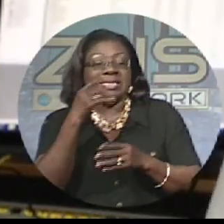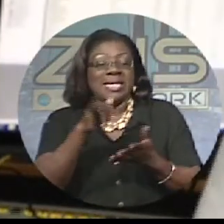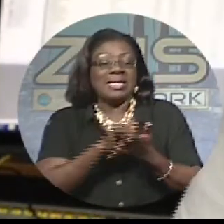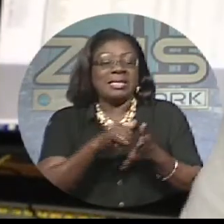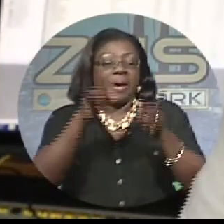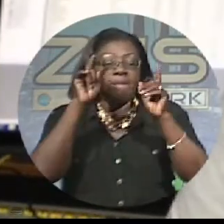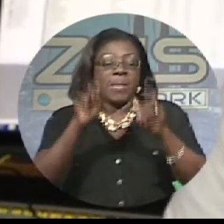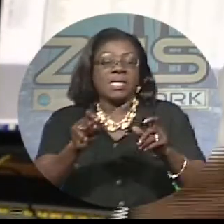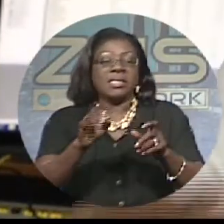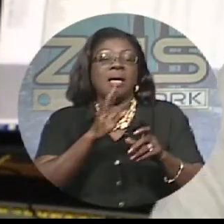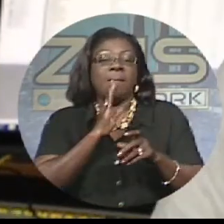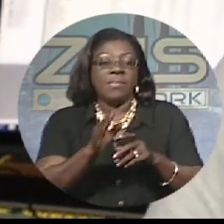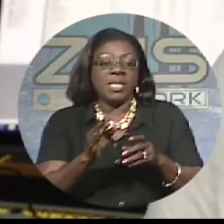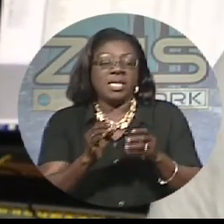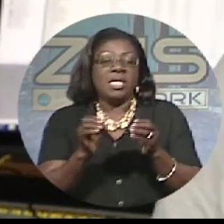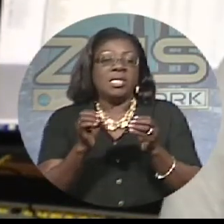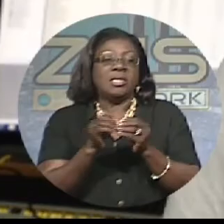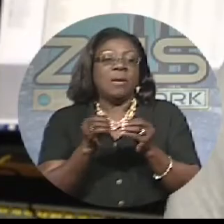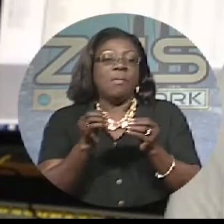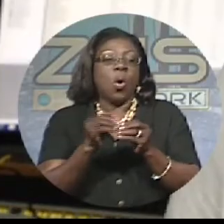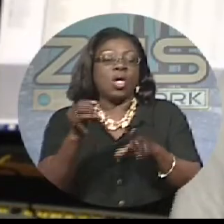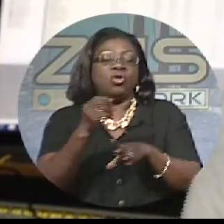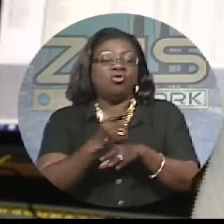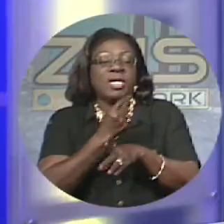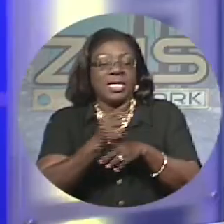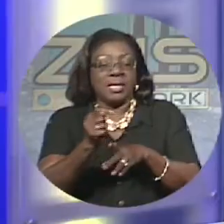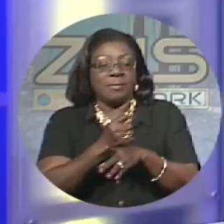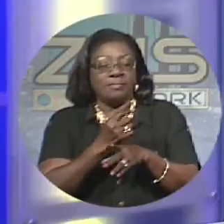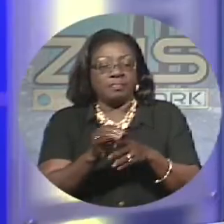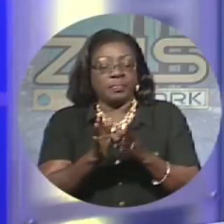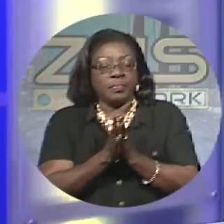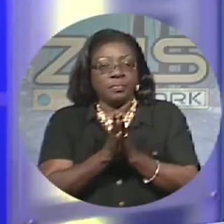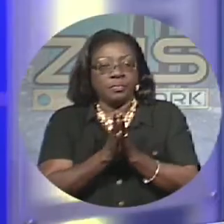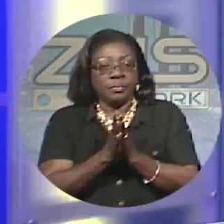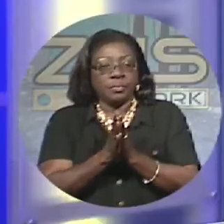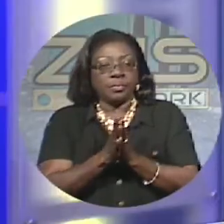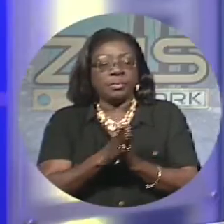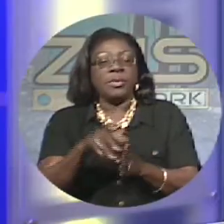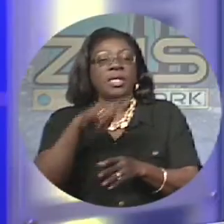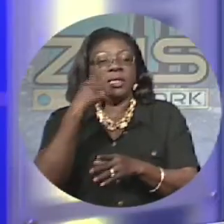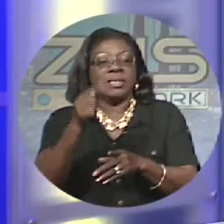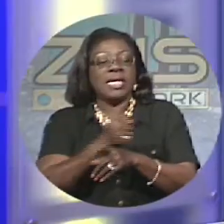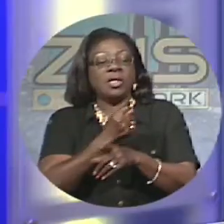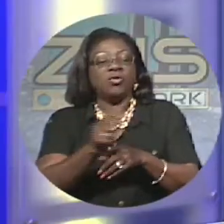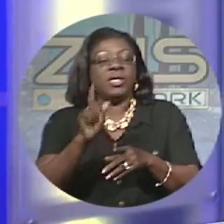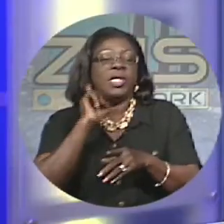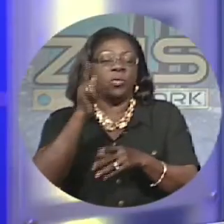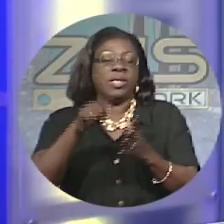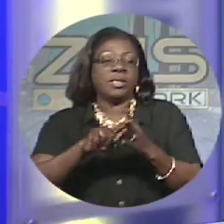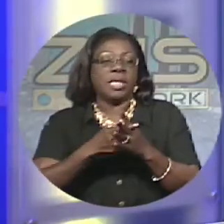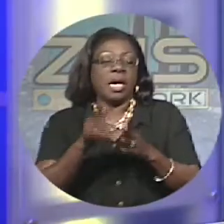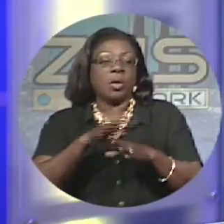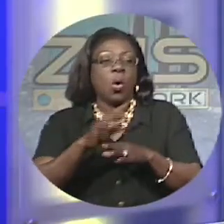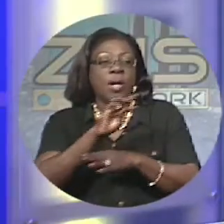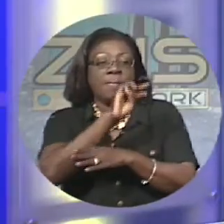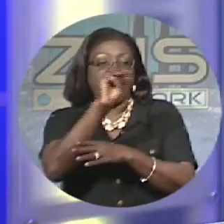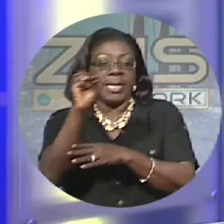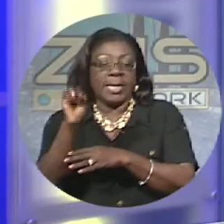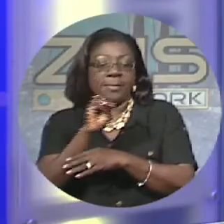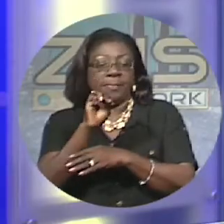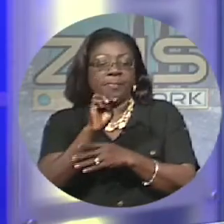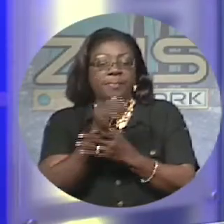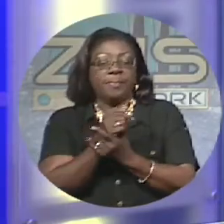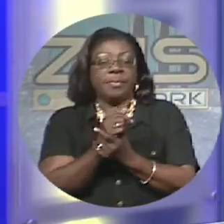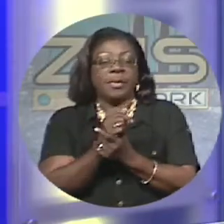some substantive training. Knowles said the training will begin this coming Monday.